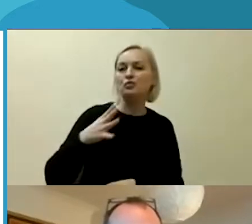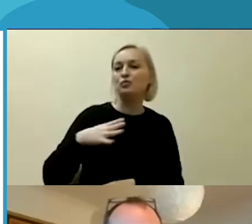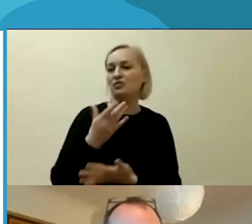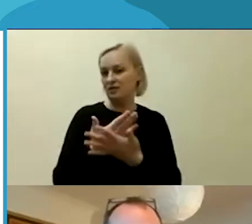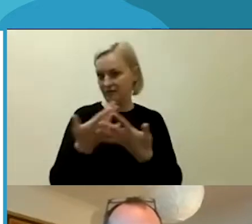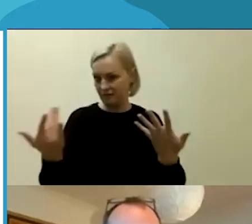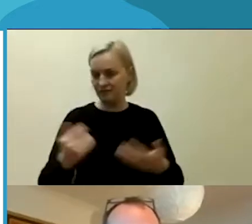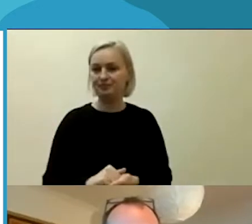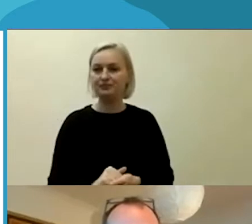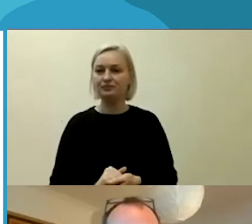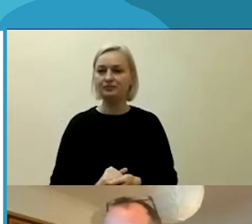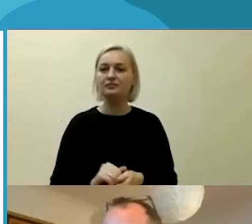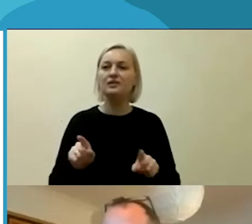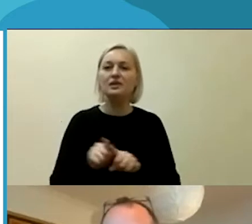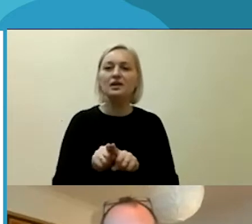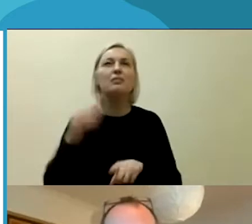the future.